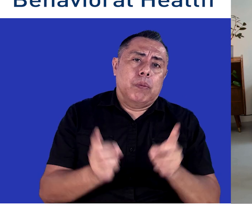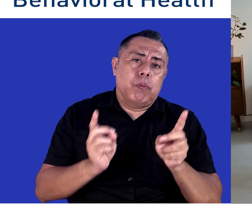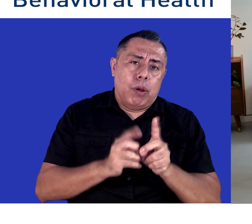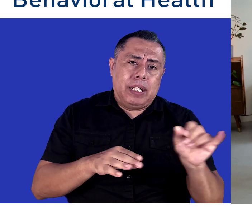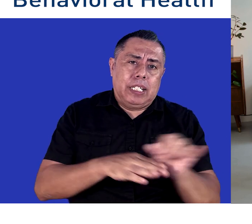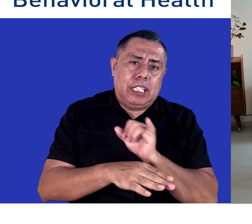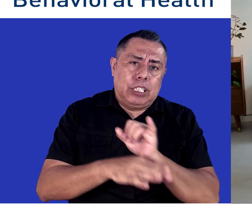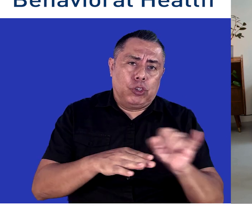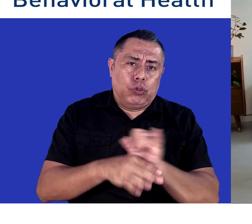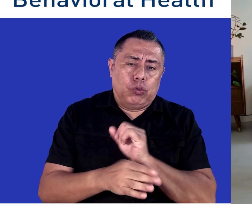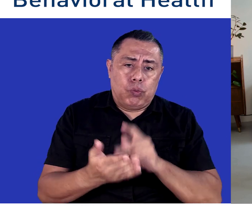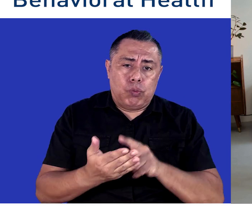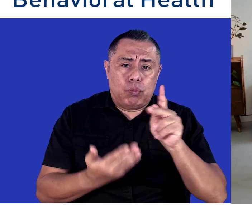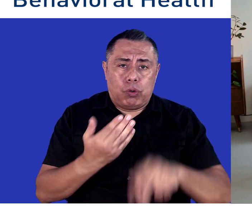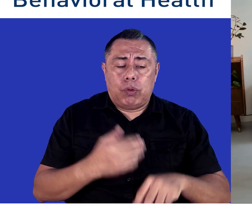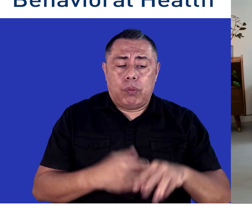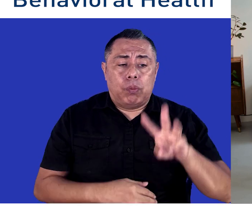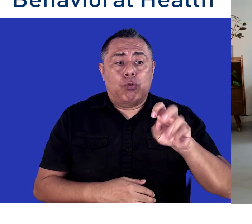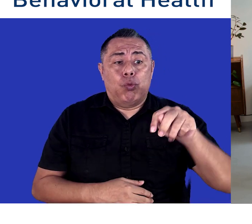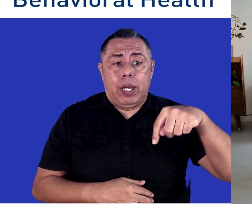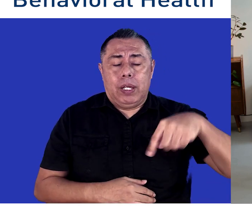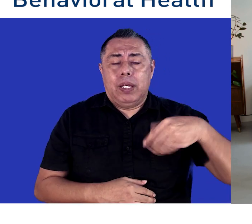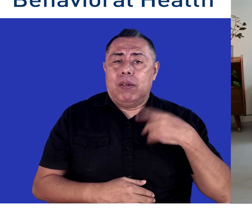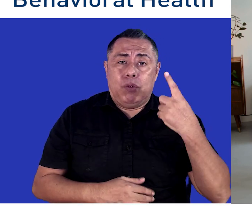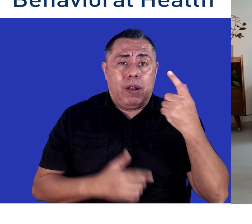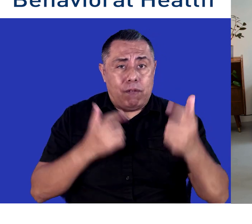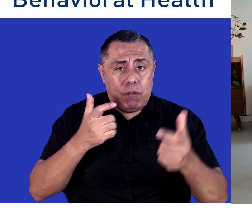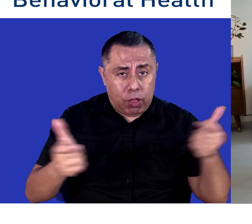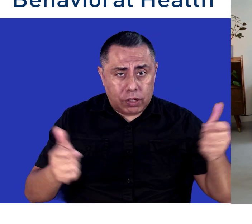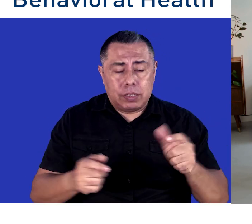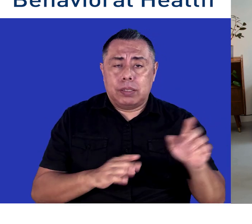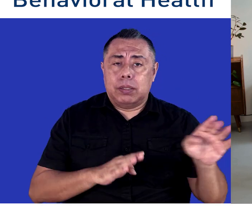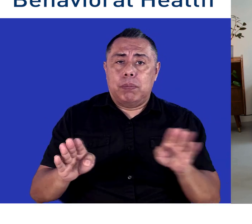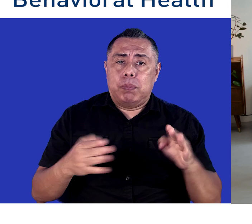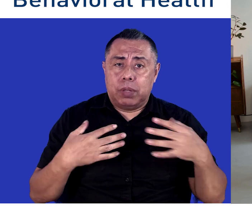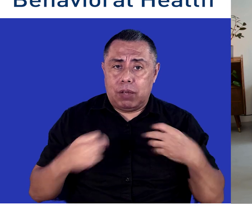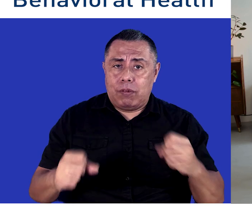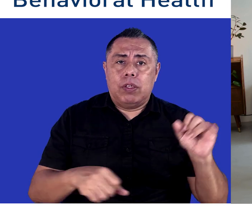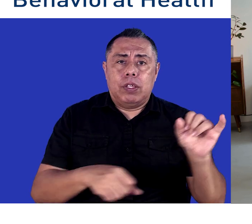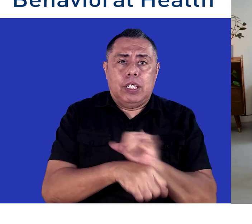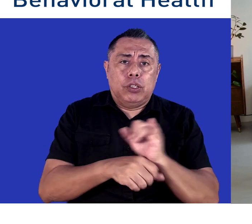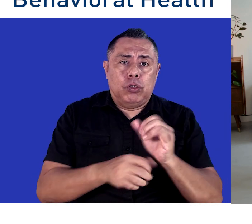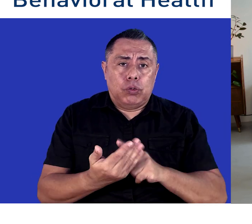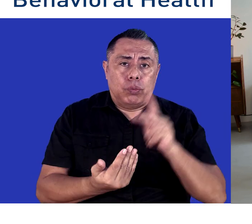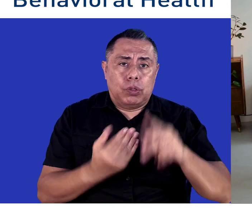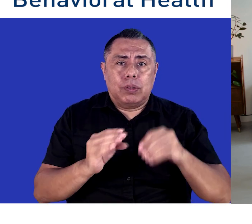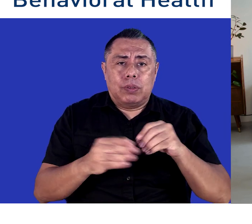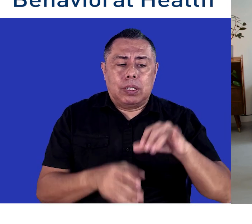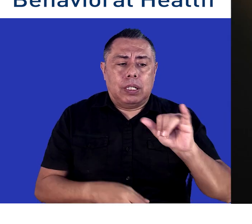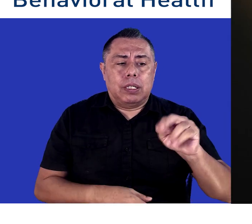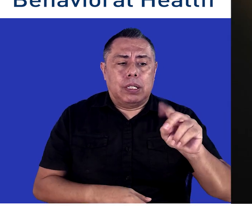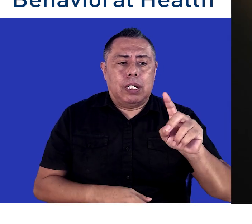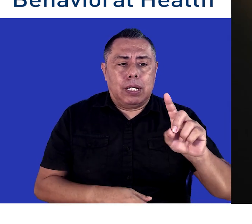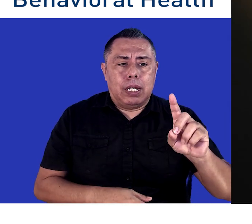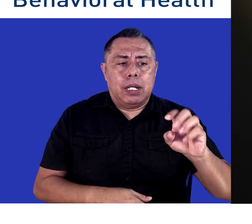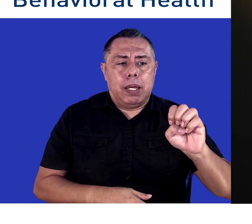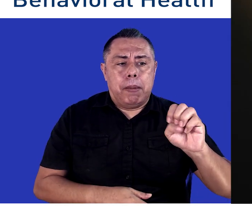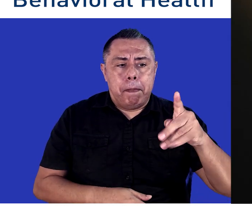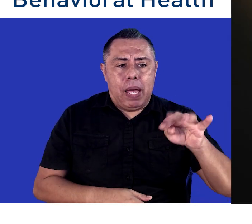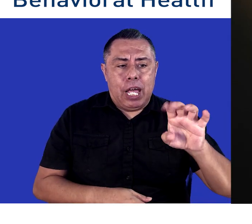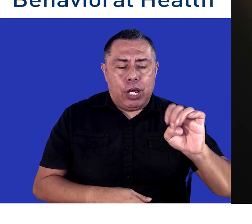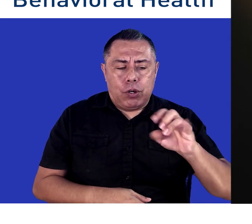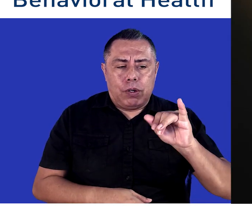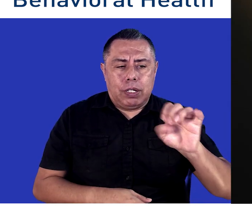internship program. WET continues to have one of the largest behavioral health internship programs in the Inland